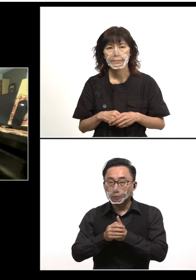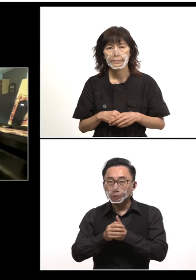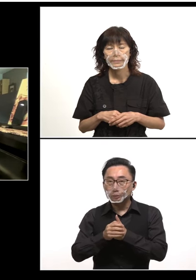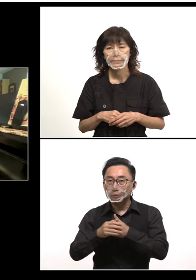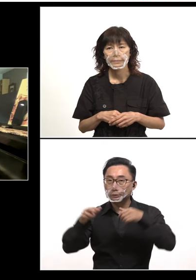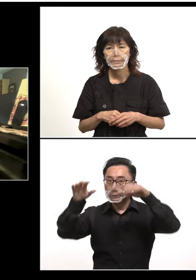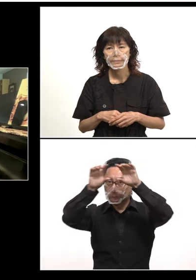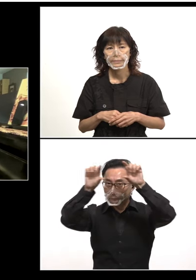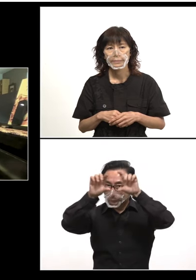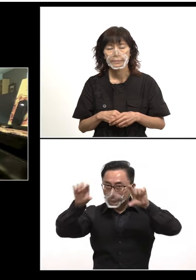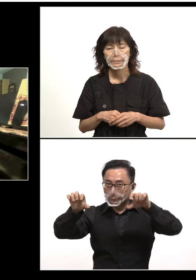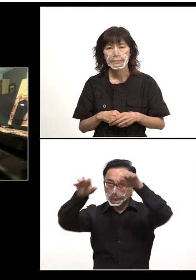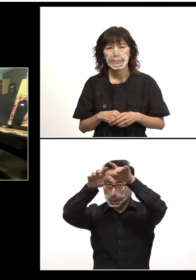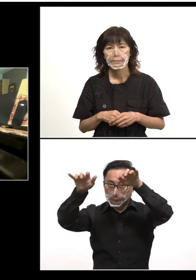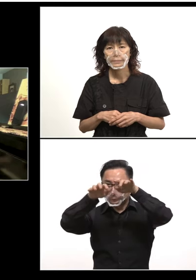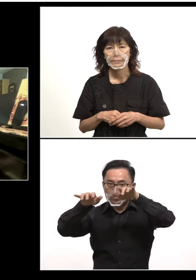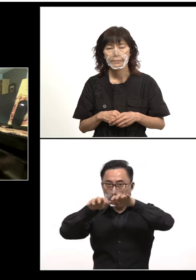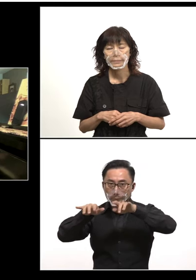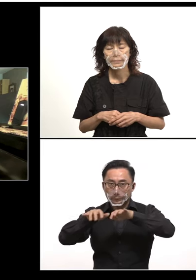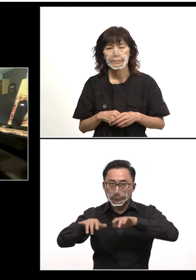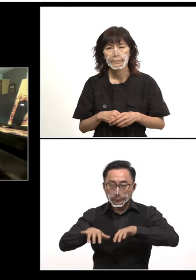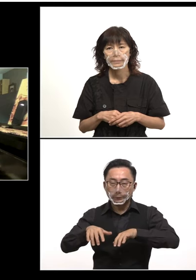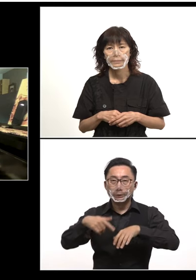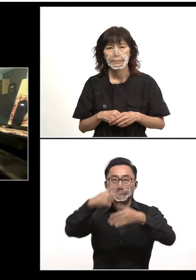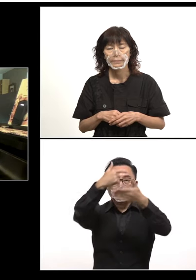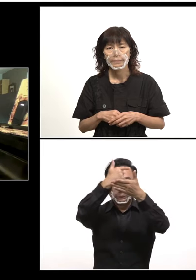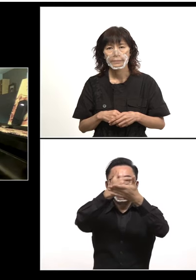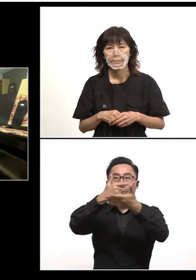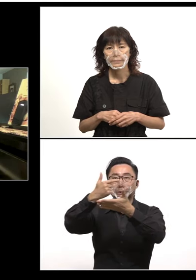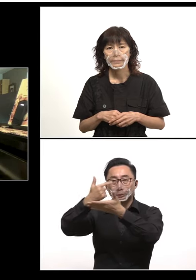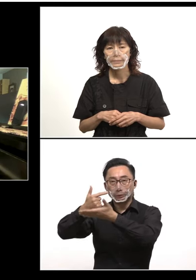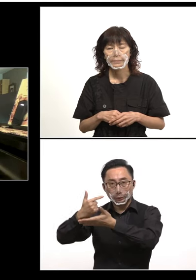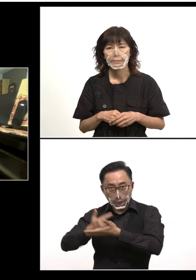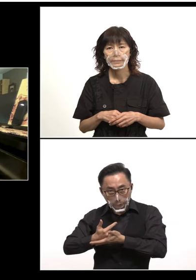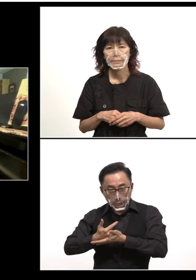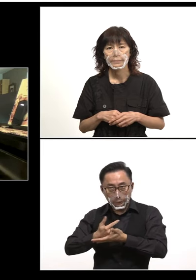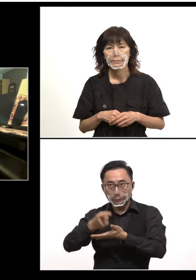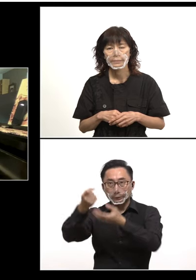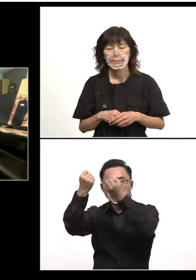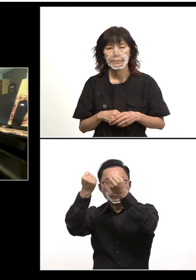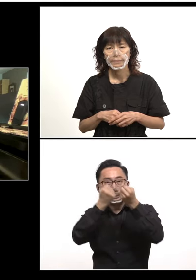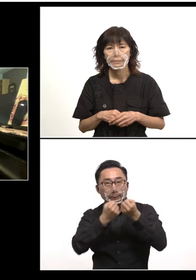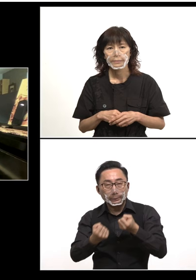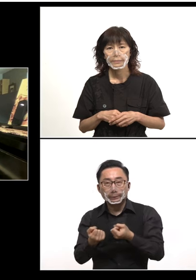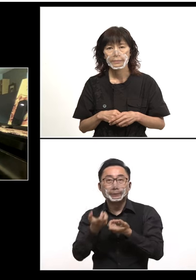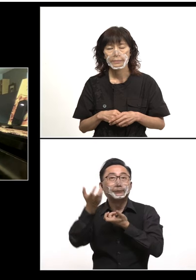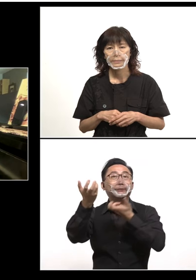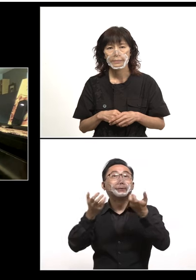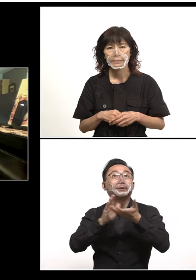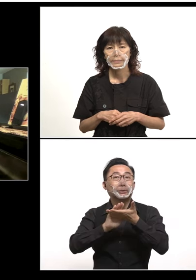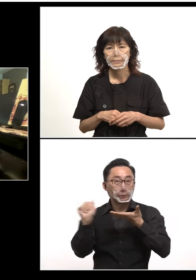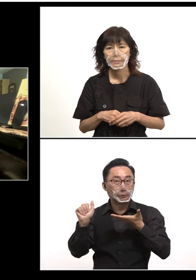voice and the less important, and first do those. And while doing that, I think it's important